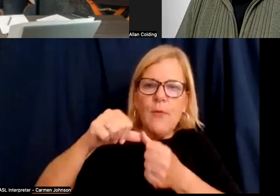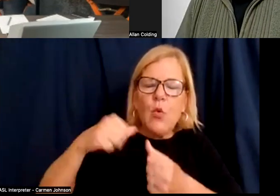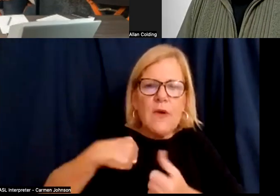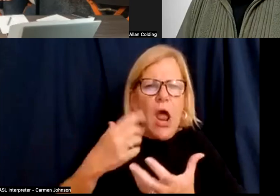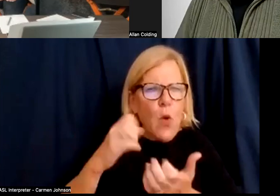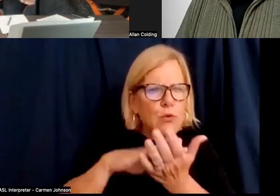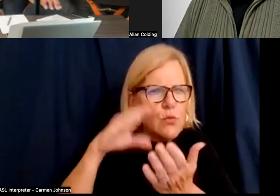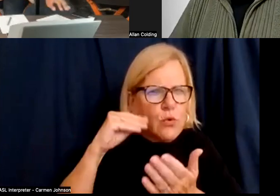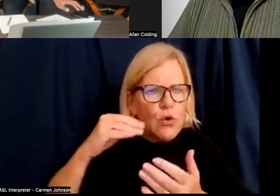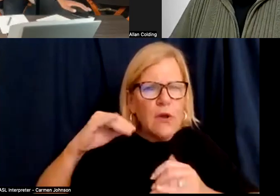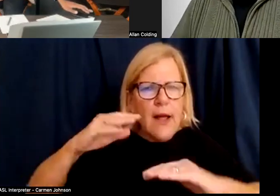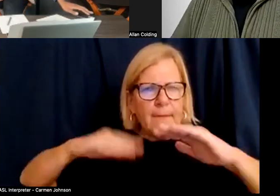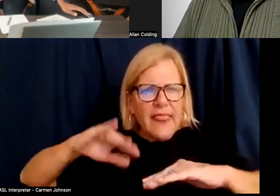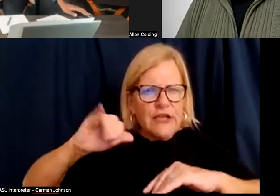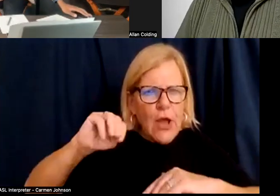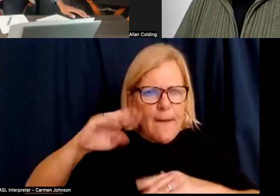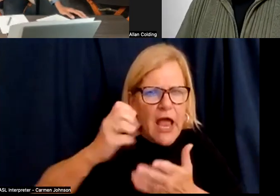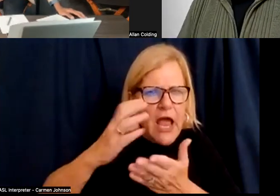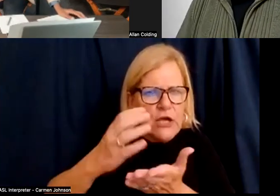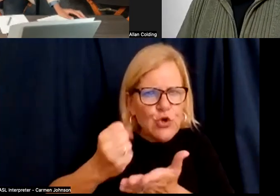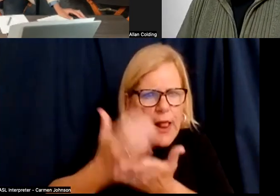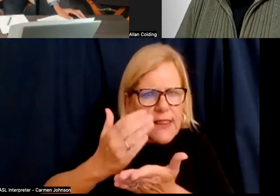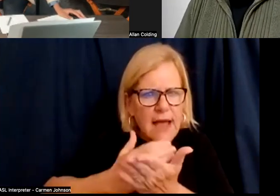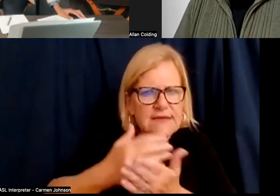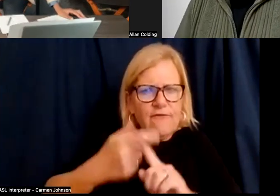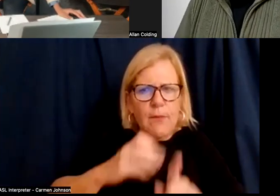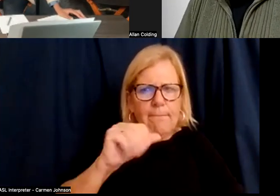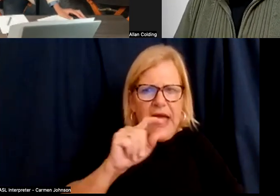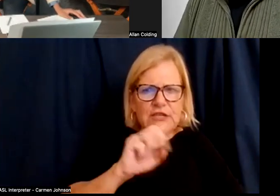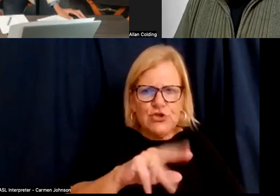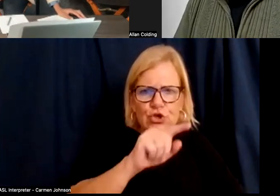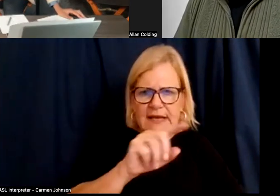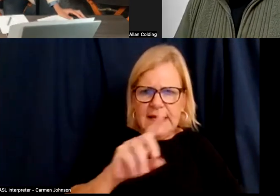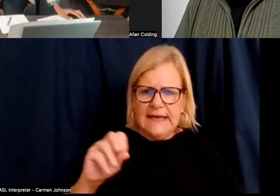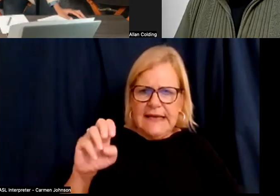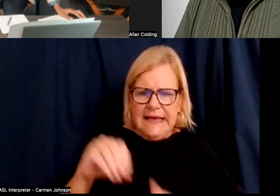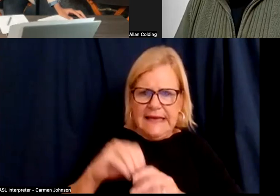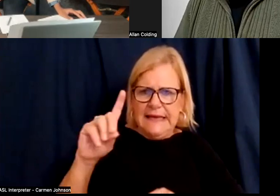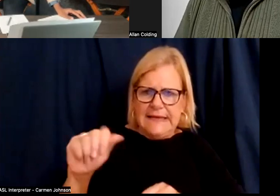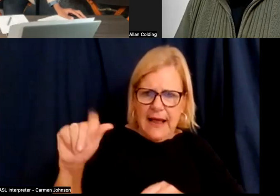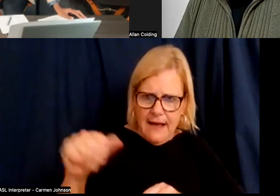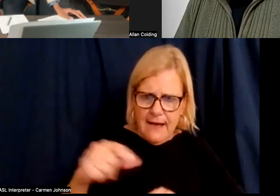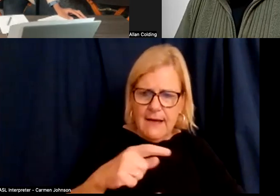to learn to play the djembe, to take lessons from a master in Senegal, in Dakar. He